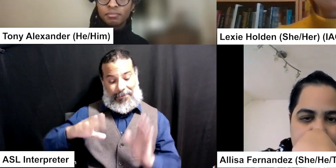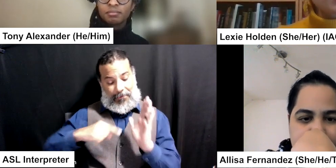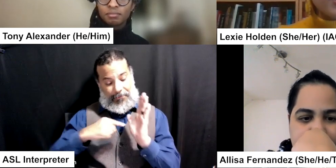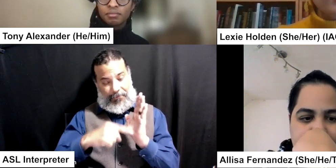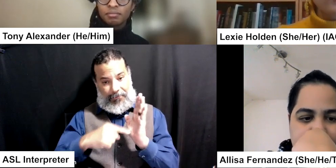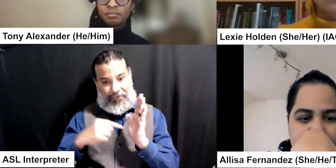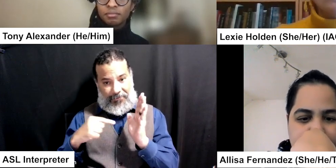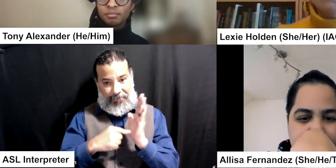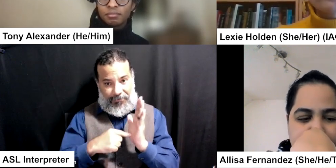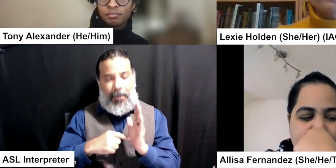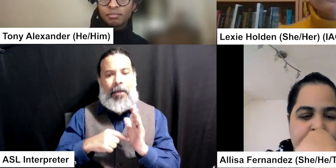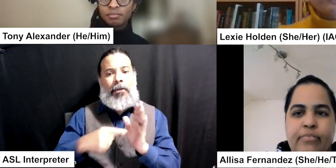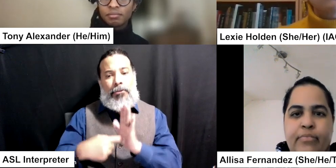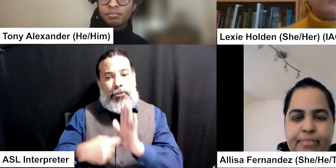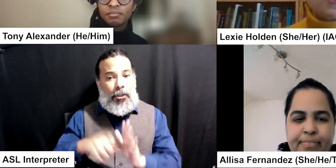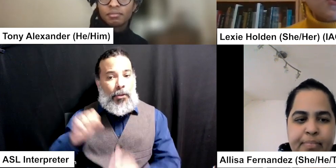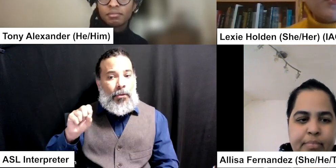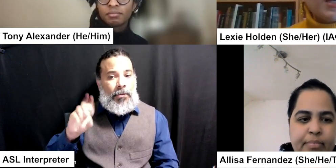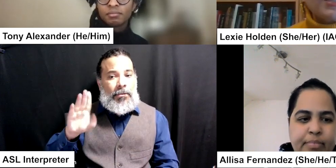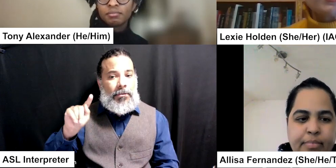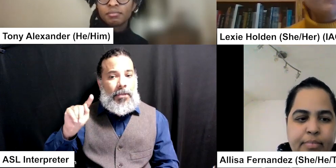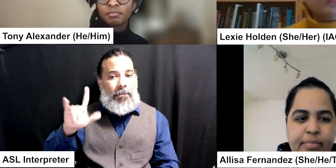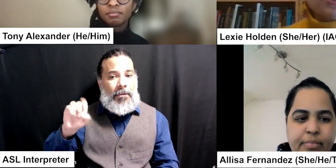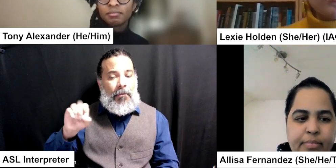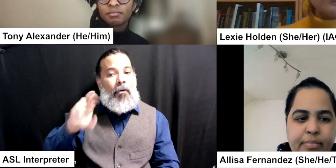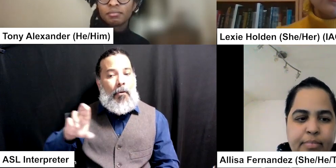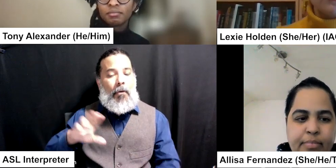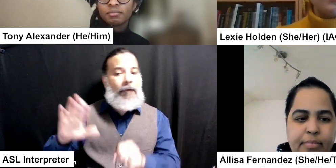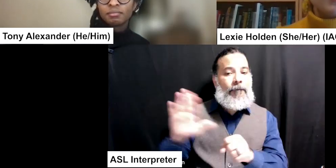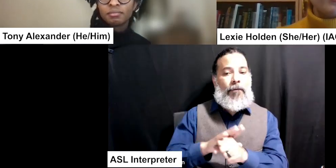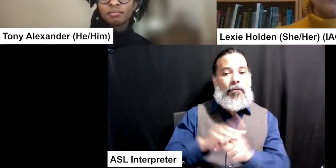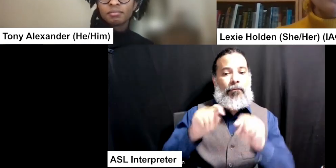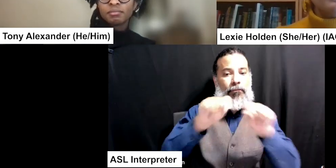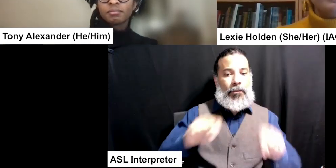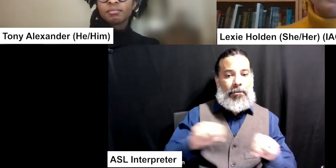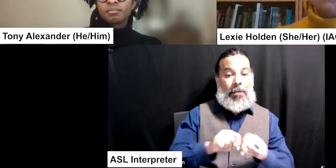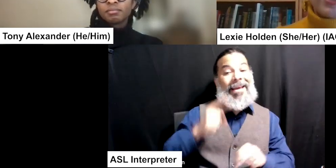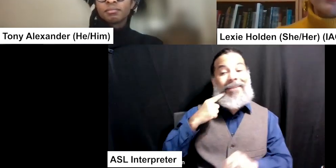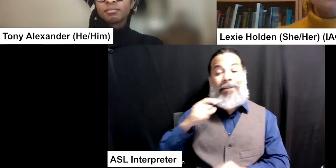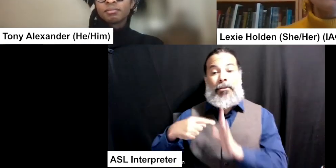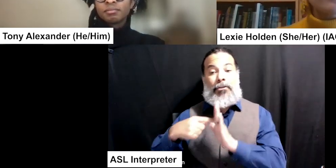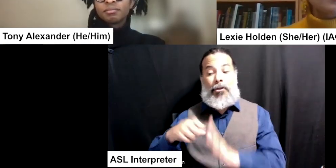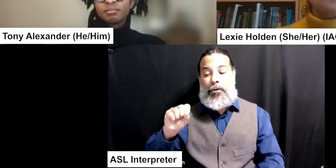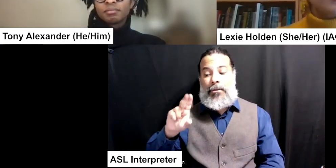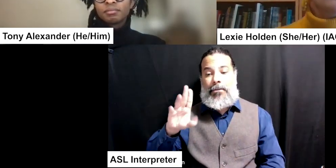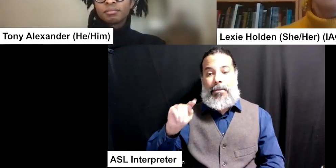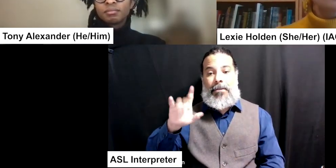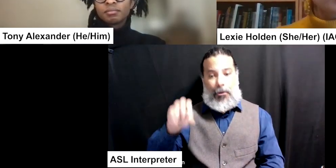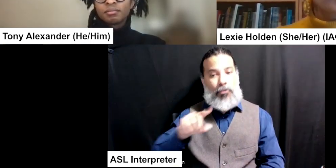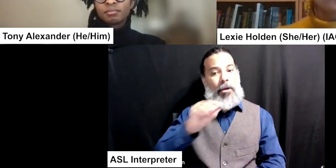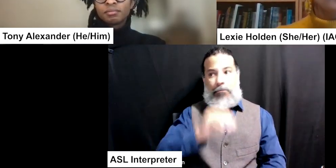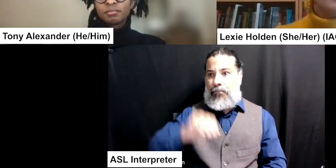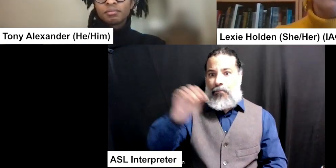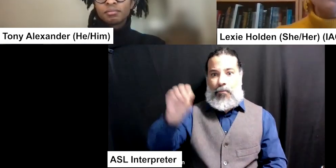to show subtitle or view full transcript. If you choose show subtitle, you can click and drag to move the subtitle on